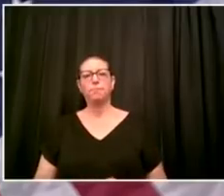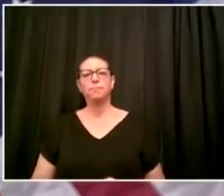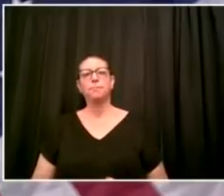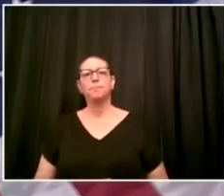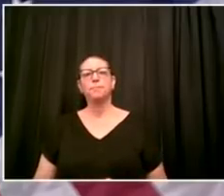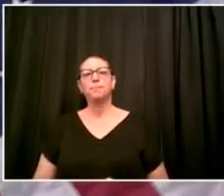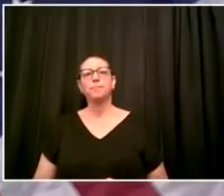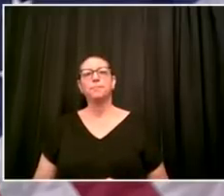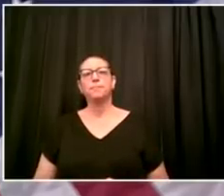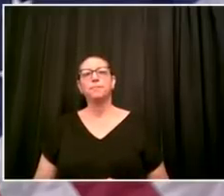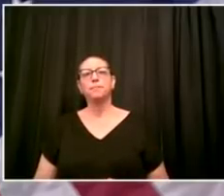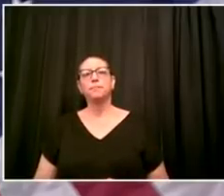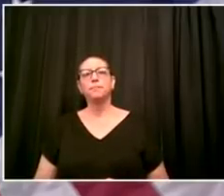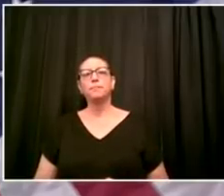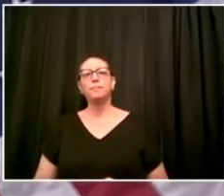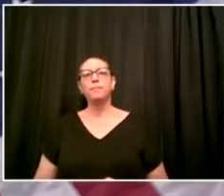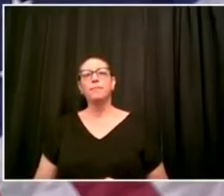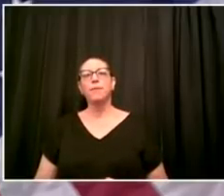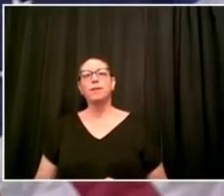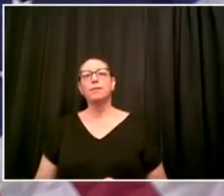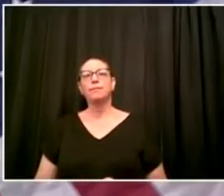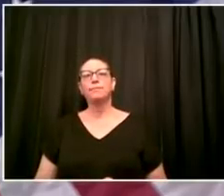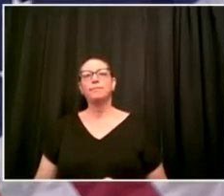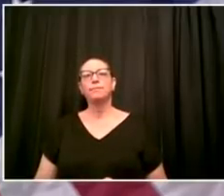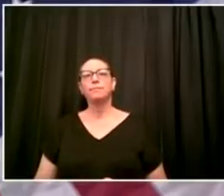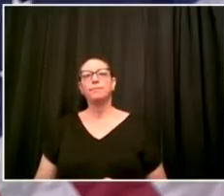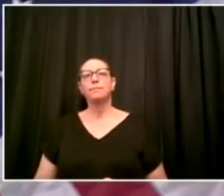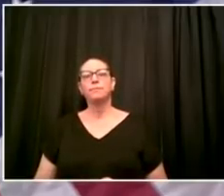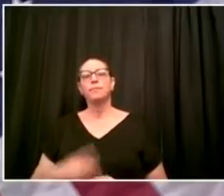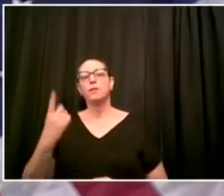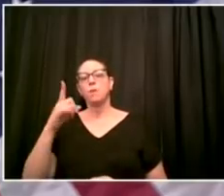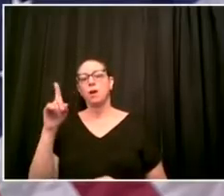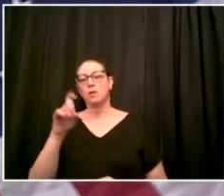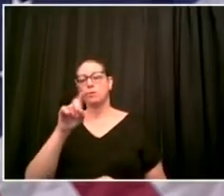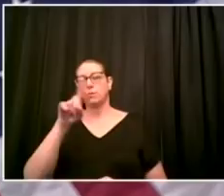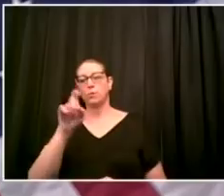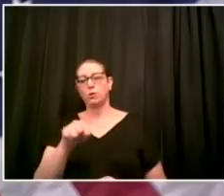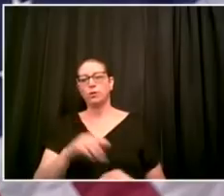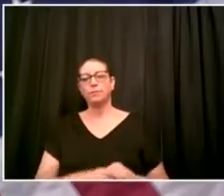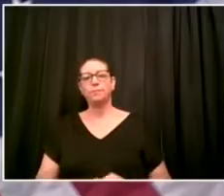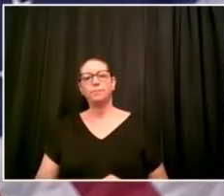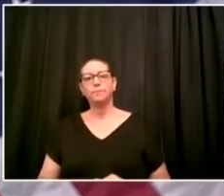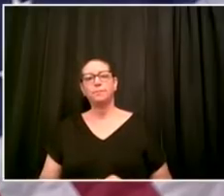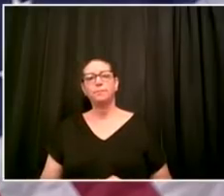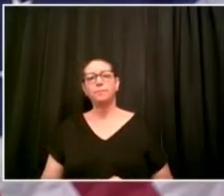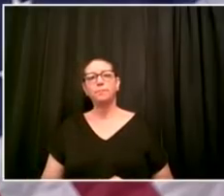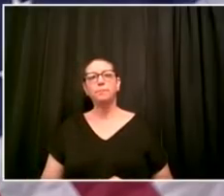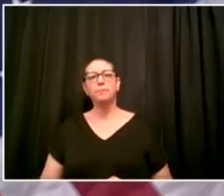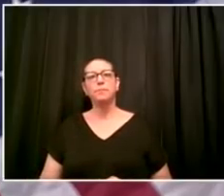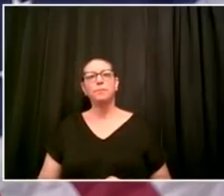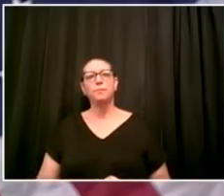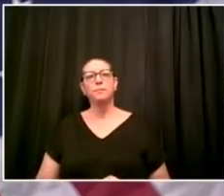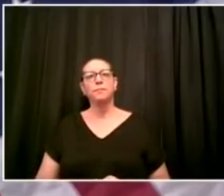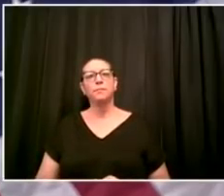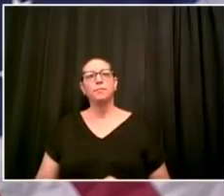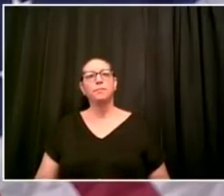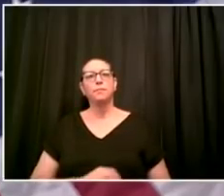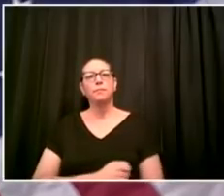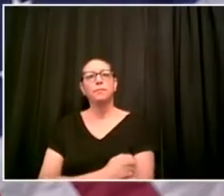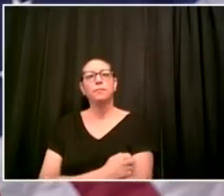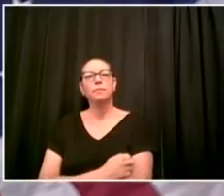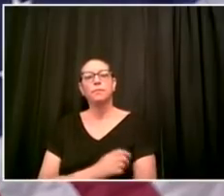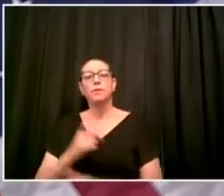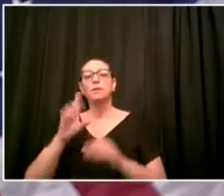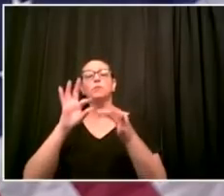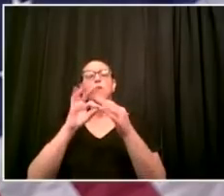an answer. Are you looking to increase your borrowing capability in order to cover operational